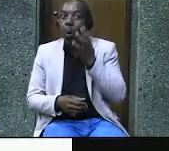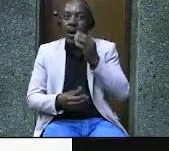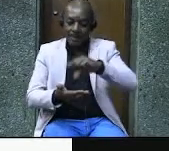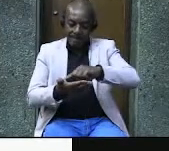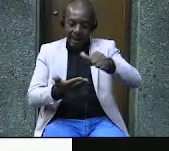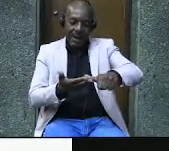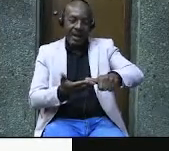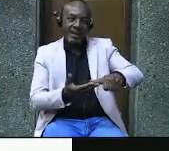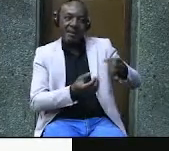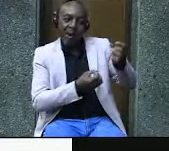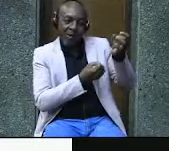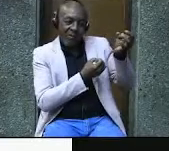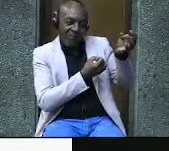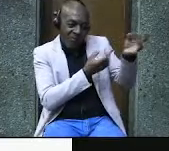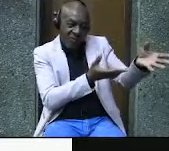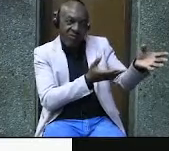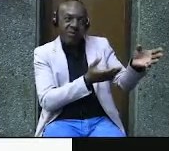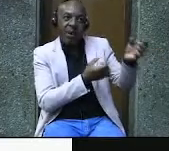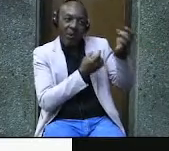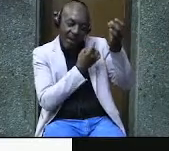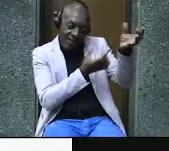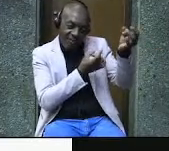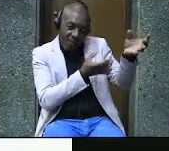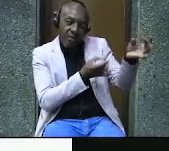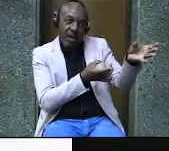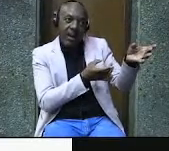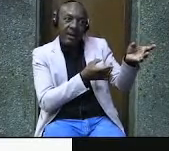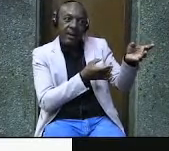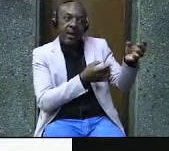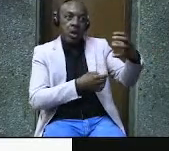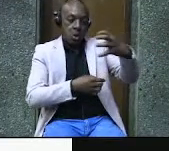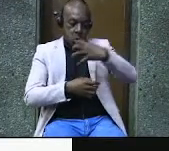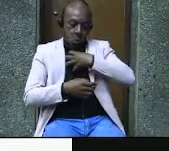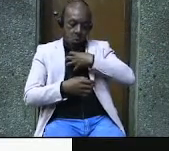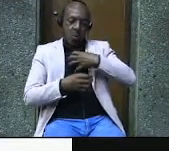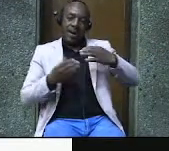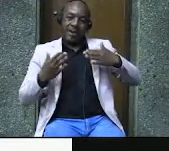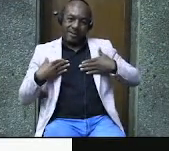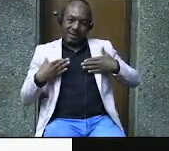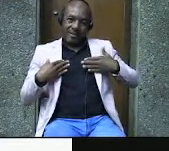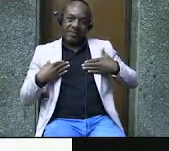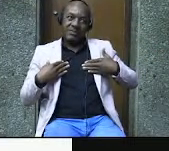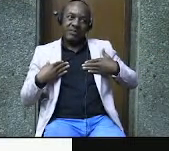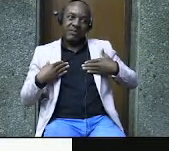notice, how if you are kitsiso eo, ownership